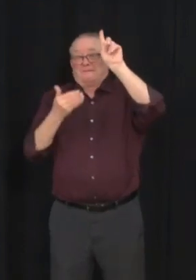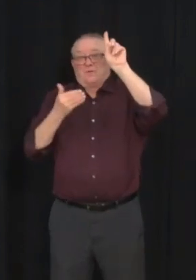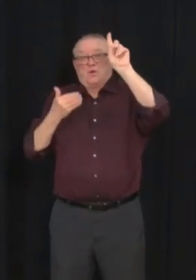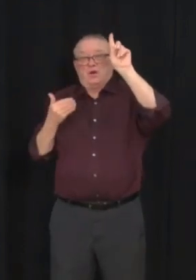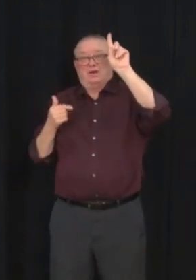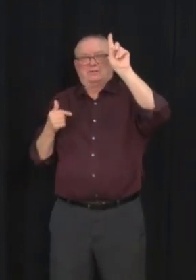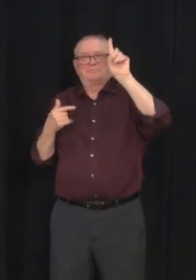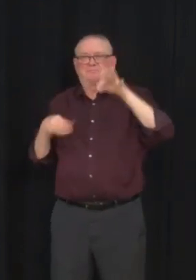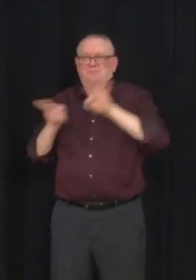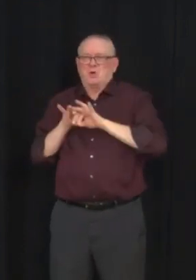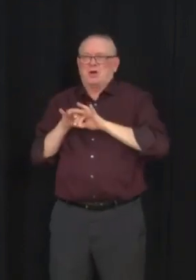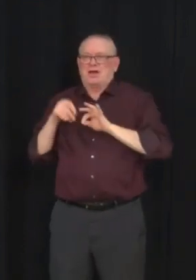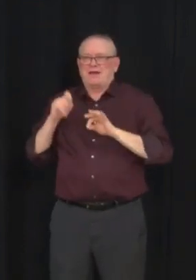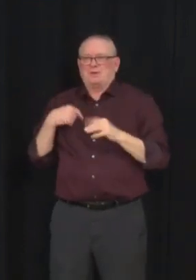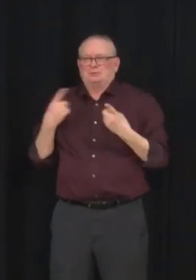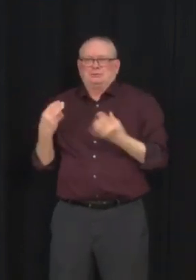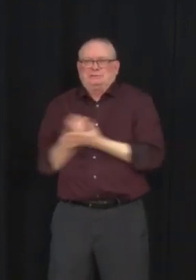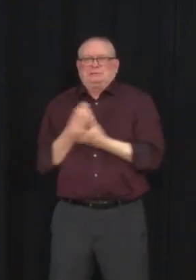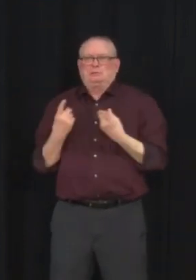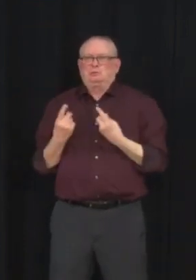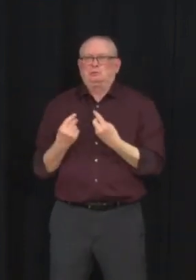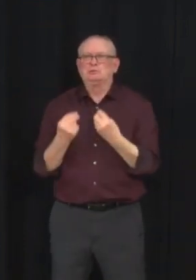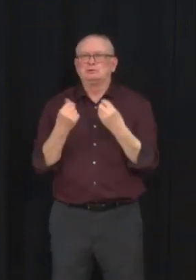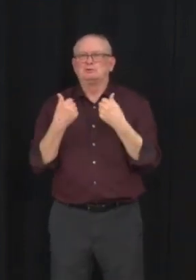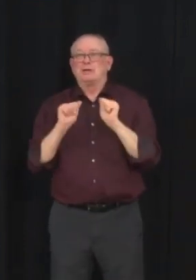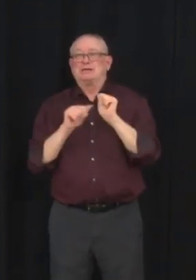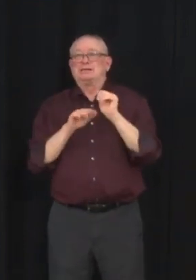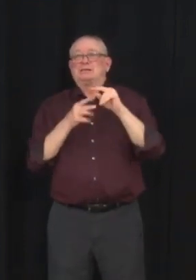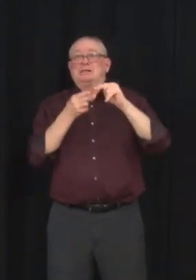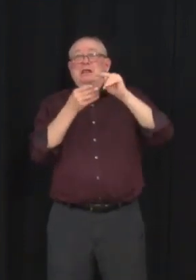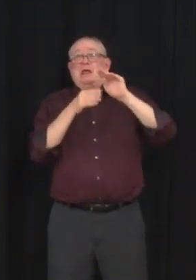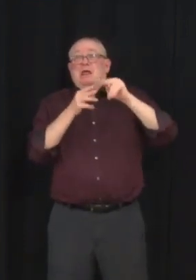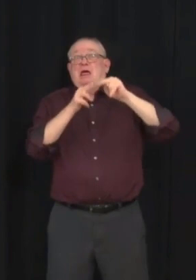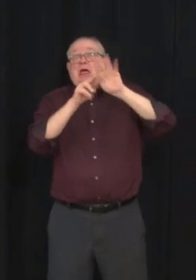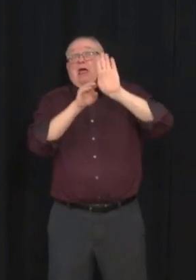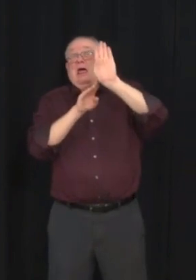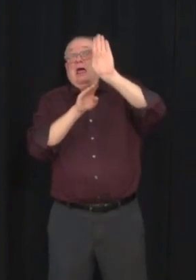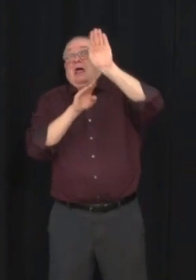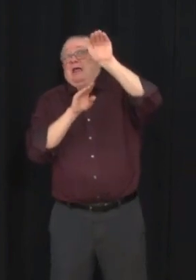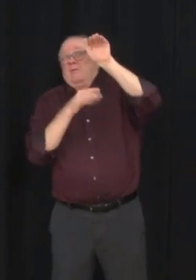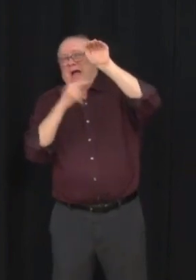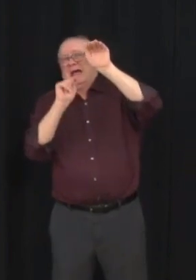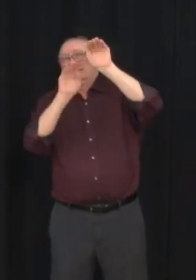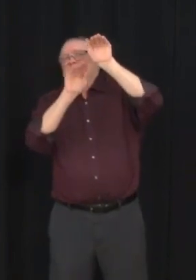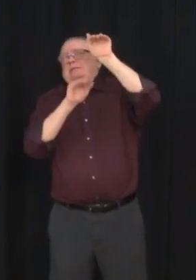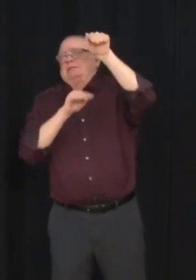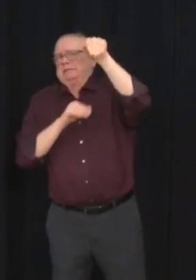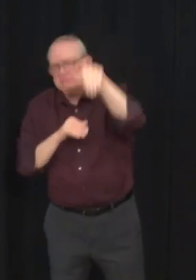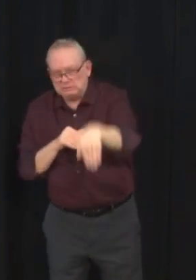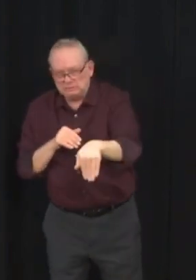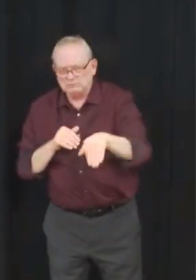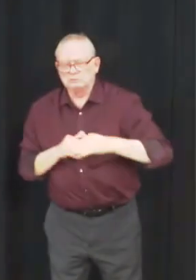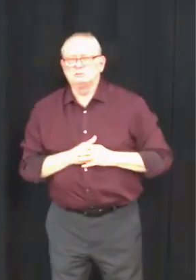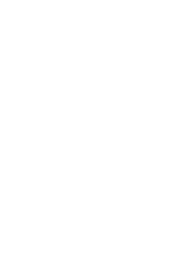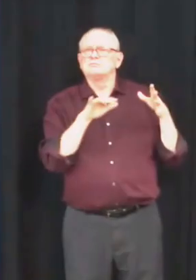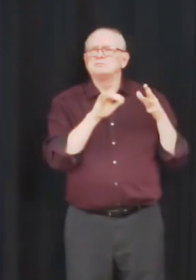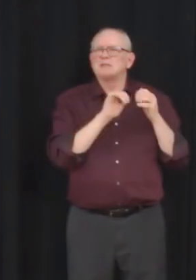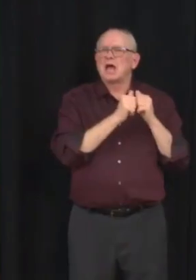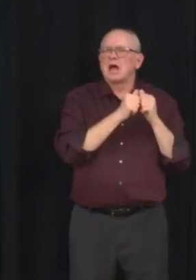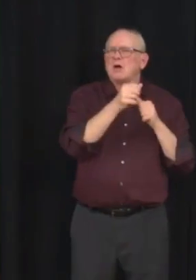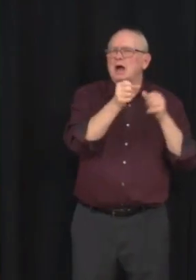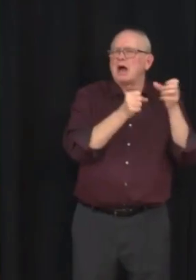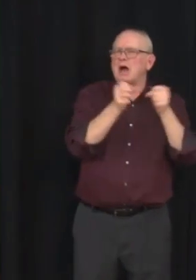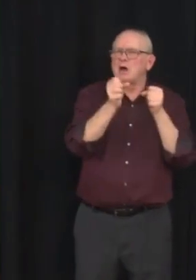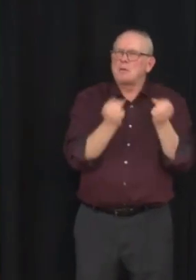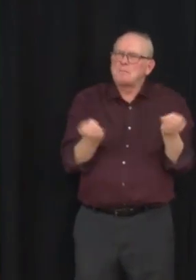has dropped to very low levels. So our actions are important, again, whether or not we reach the peak in the next week or so. My